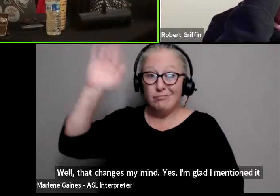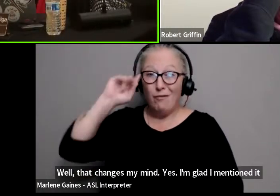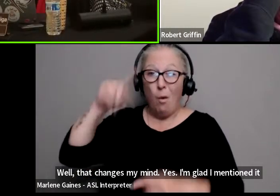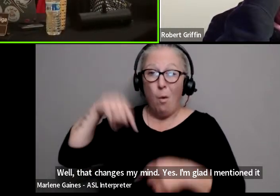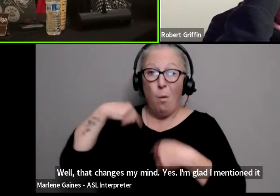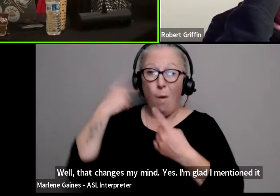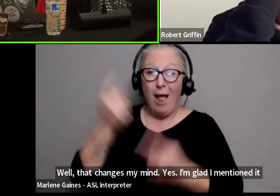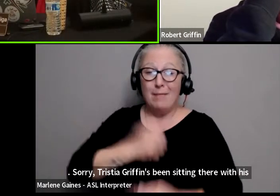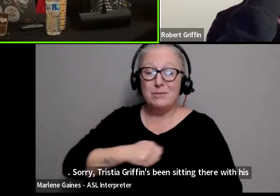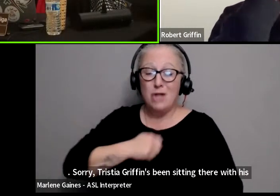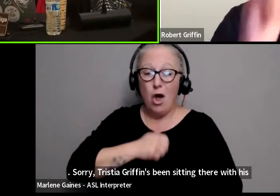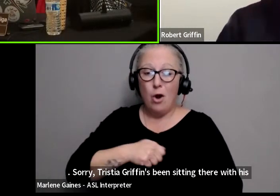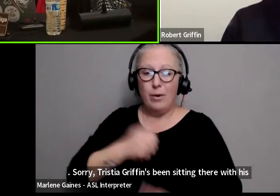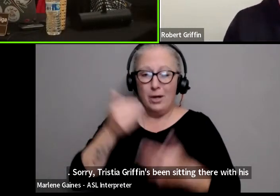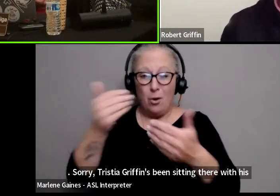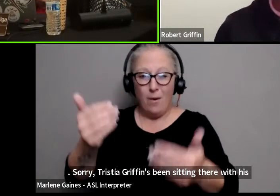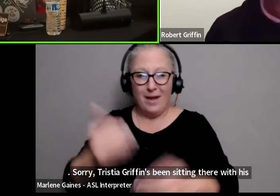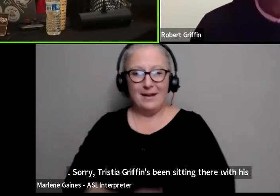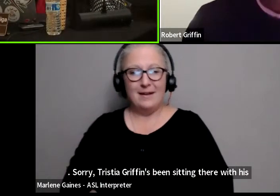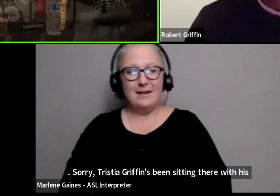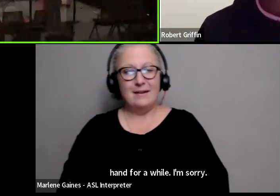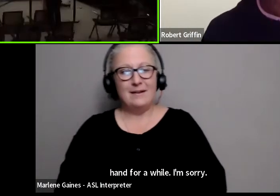I'm sorry. Go ahead.